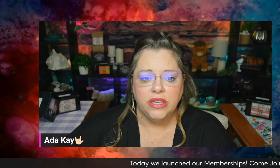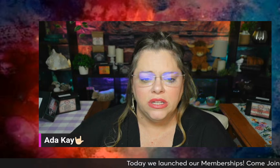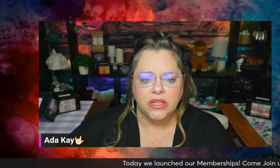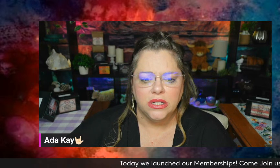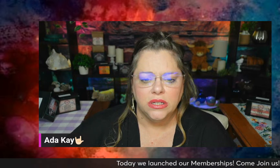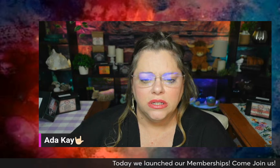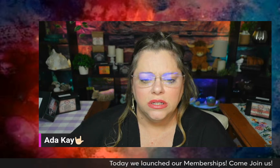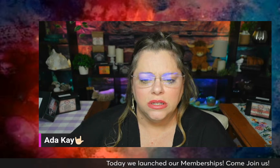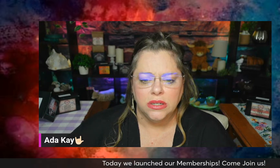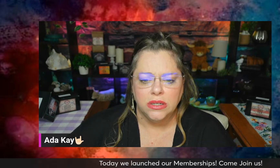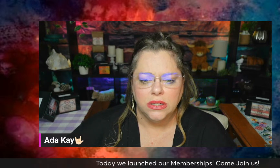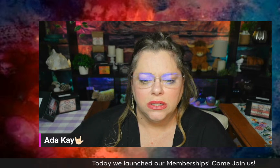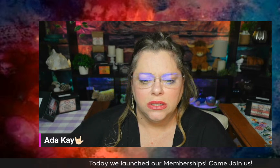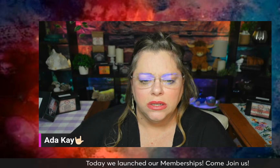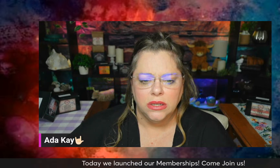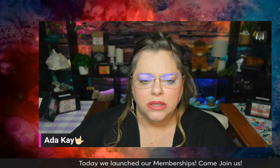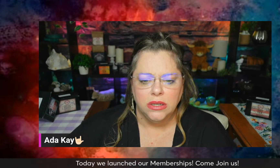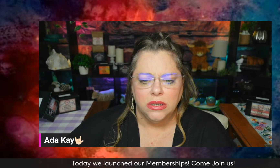I think